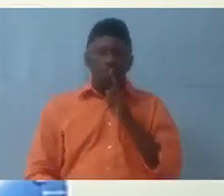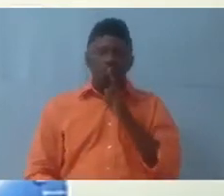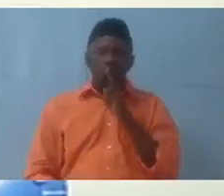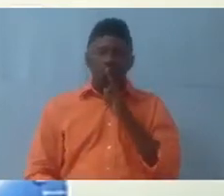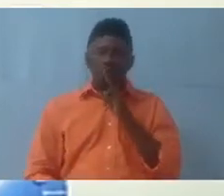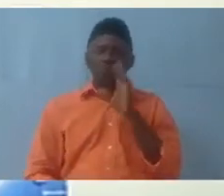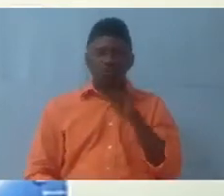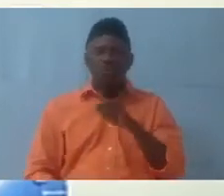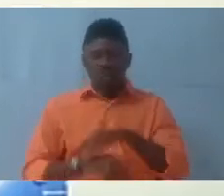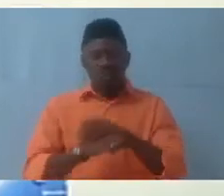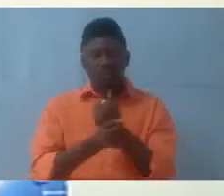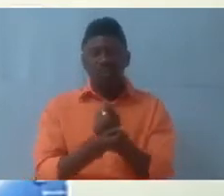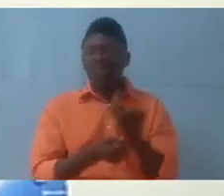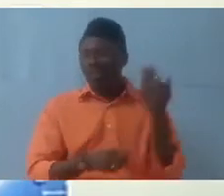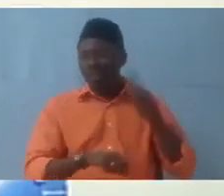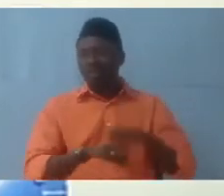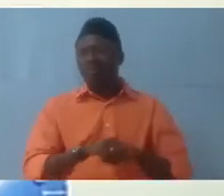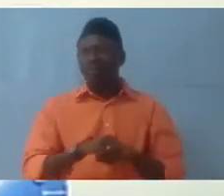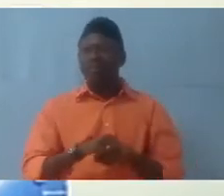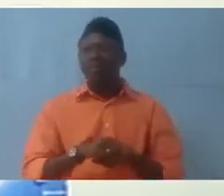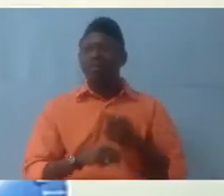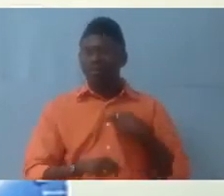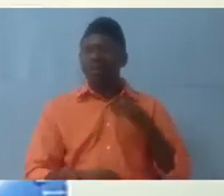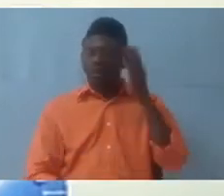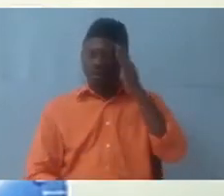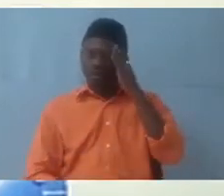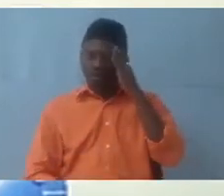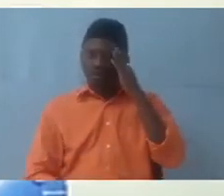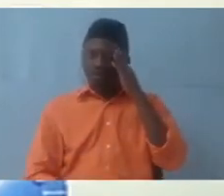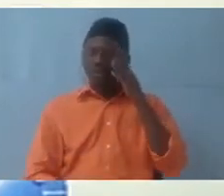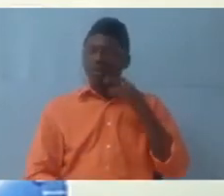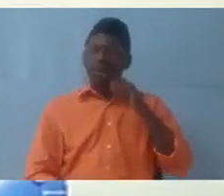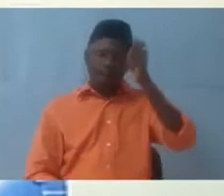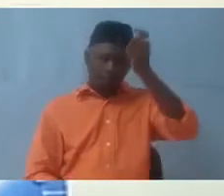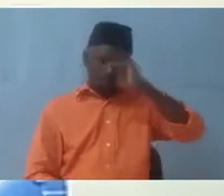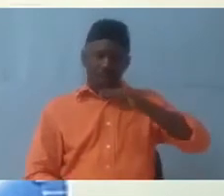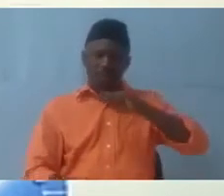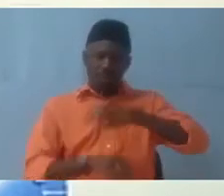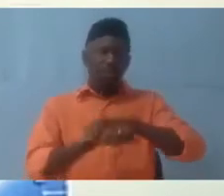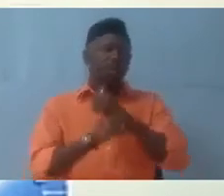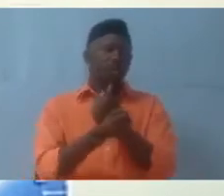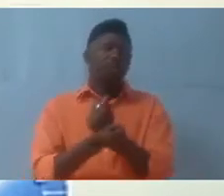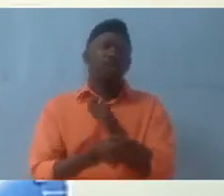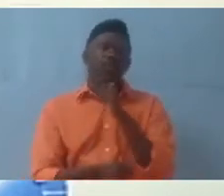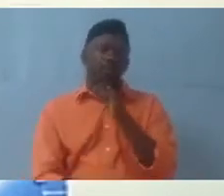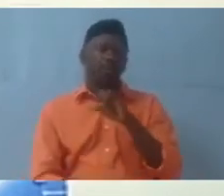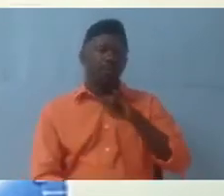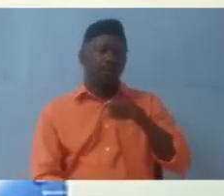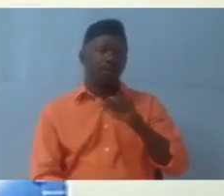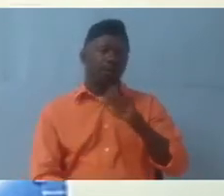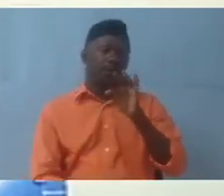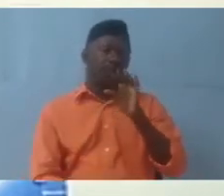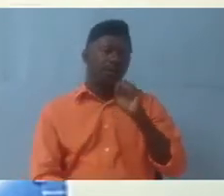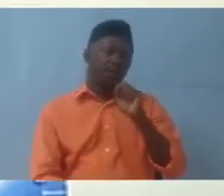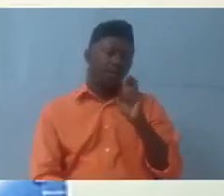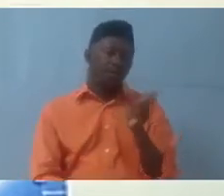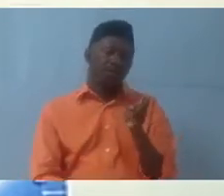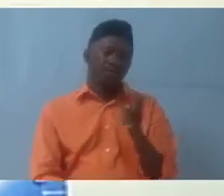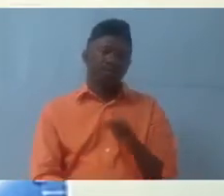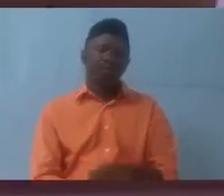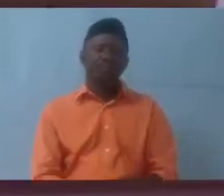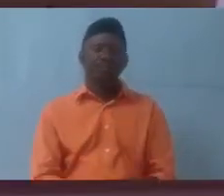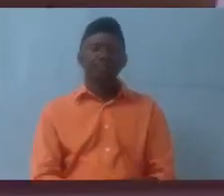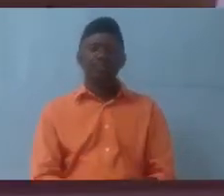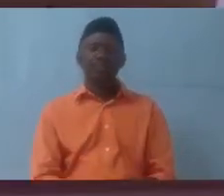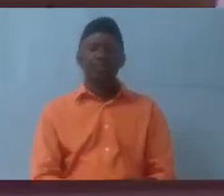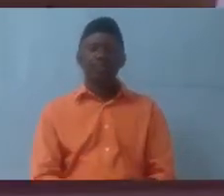ci jamono joju but I know afterwards that he was arrested by the police way nak mu jegi ci la xamne dal japp nako di police Can you tell the